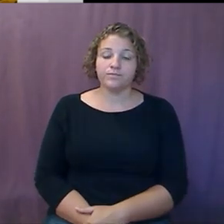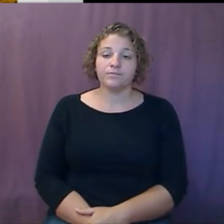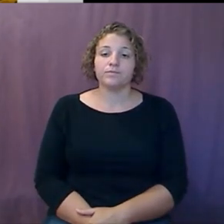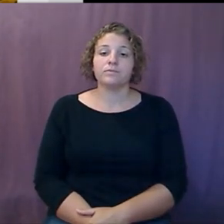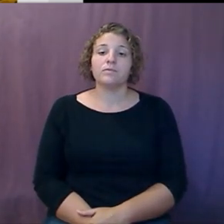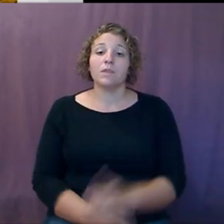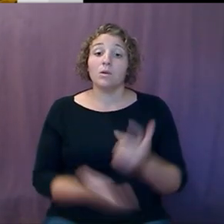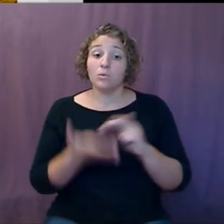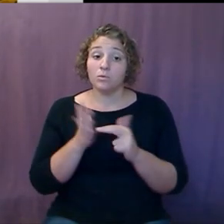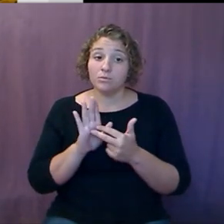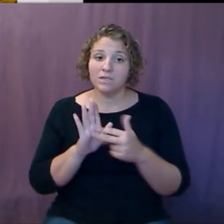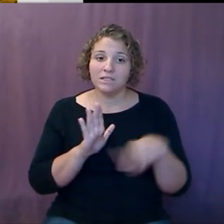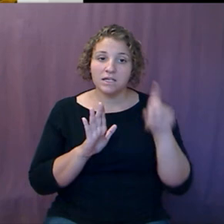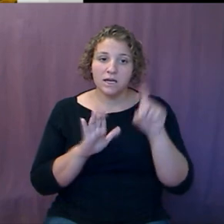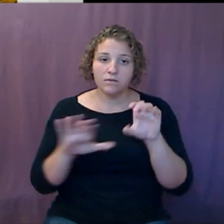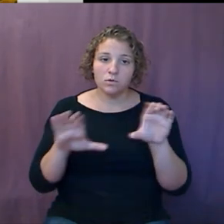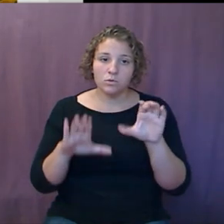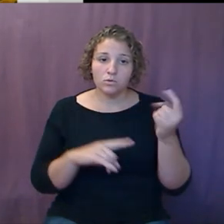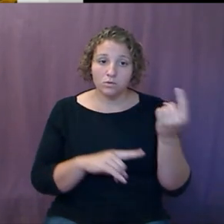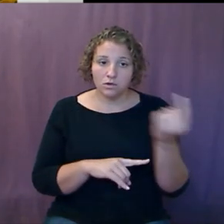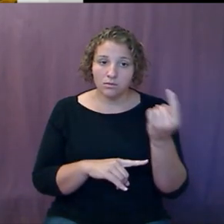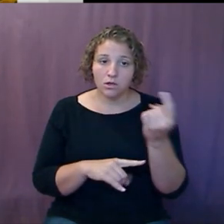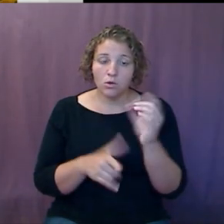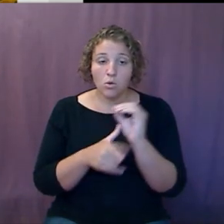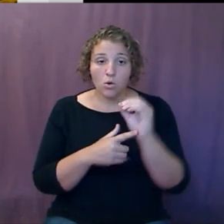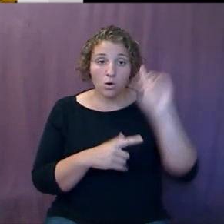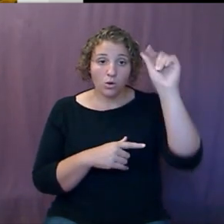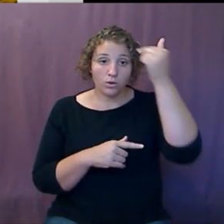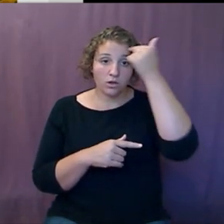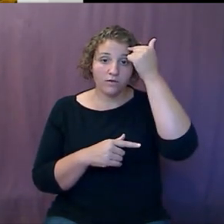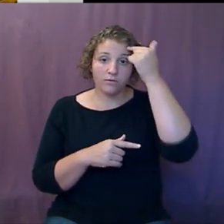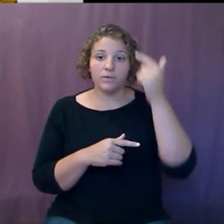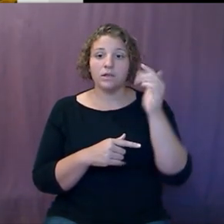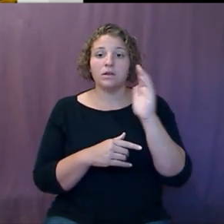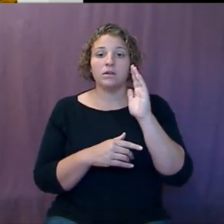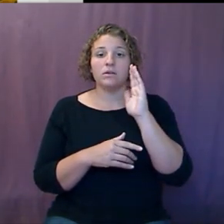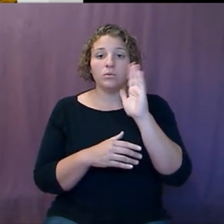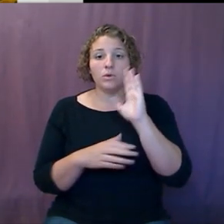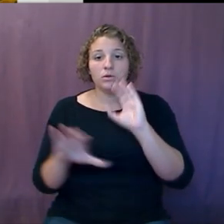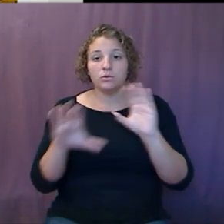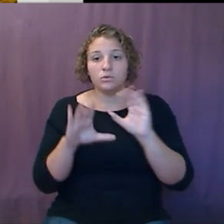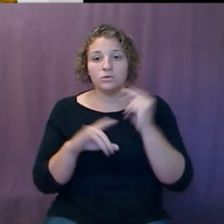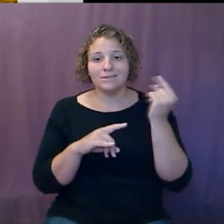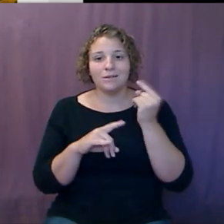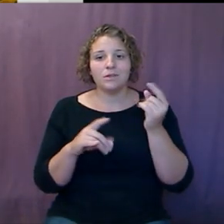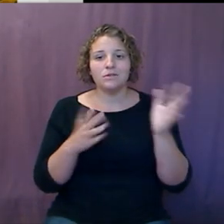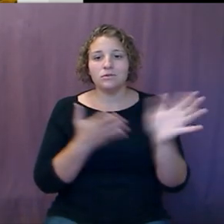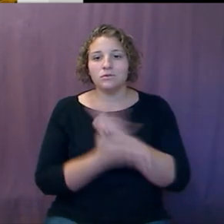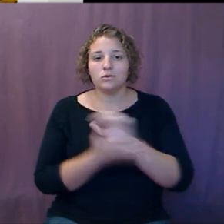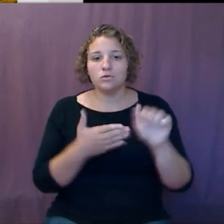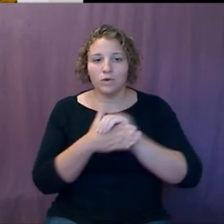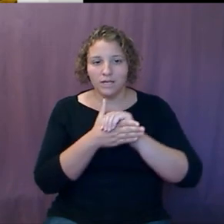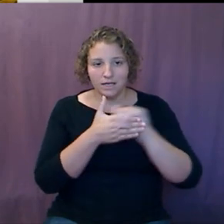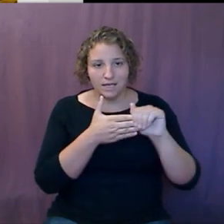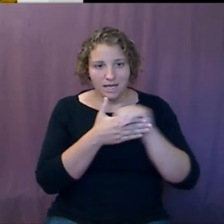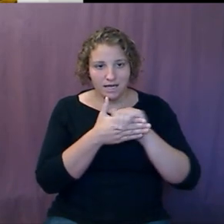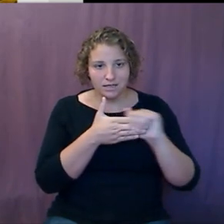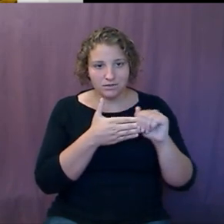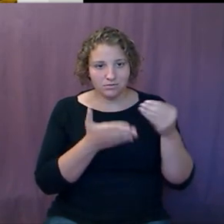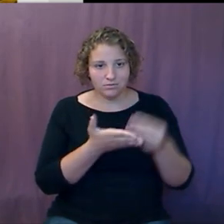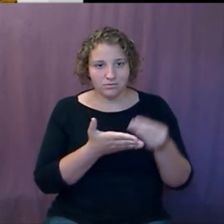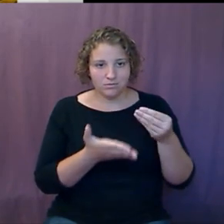which means they've got to do something or governments in their ineptitude have done something to absolutely destroy cash to where